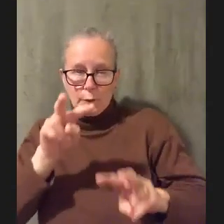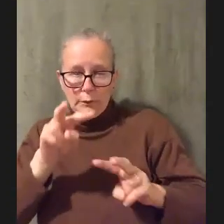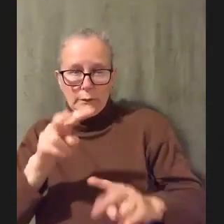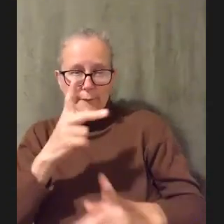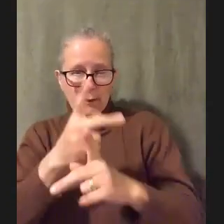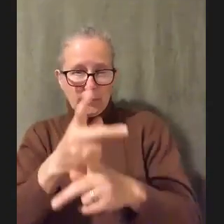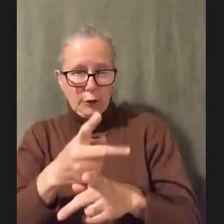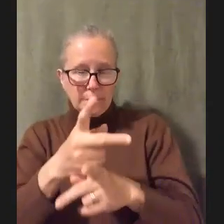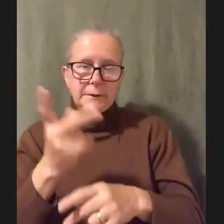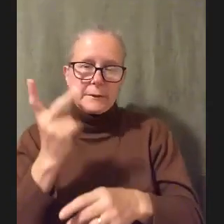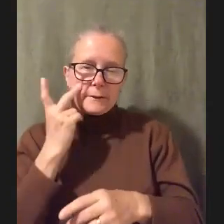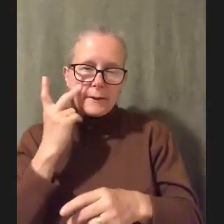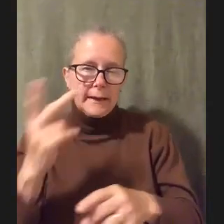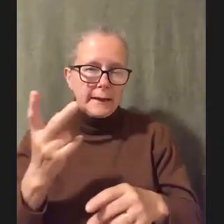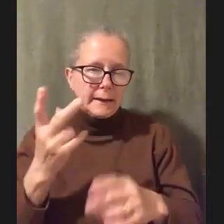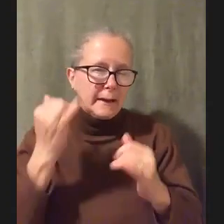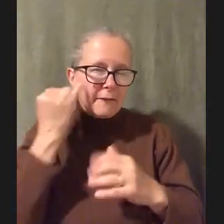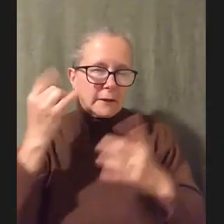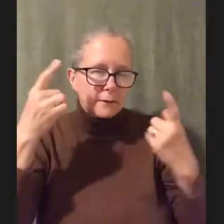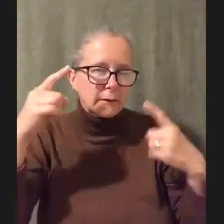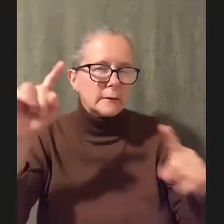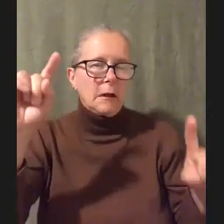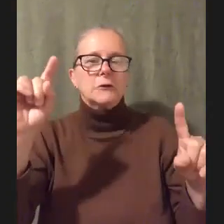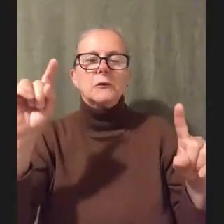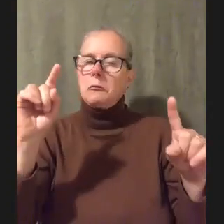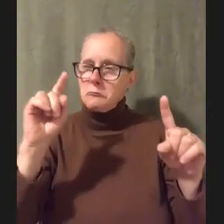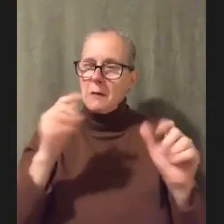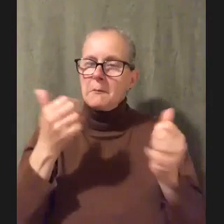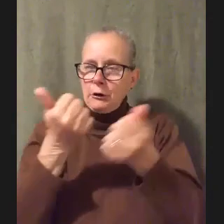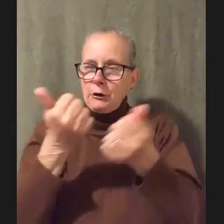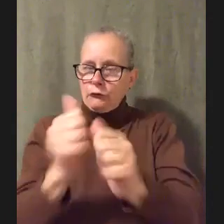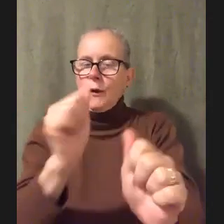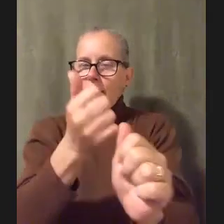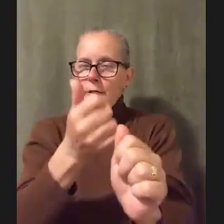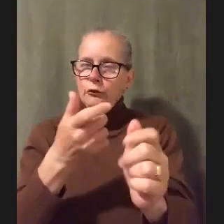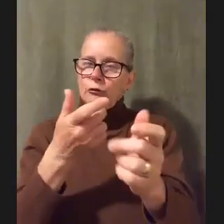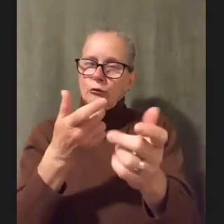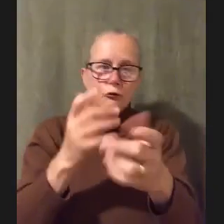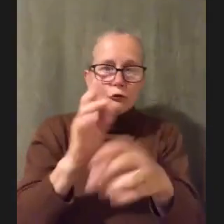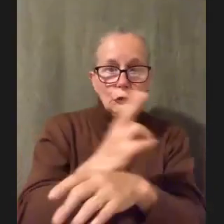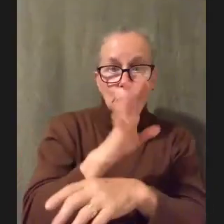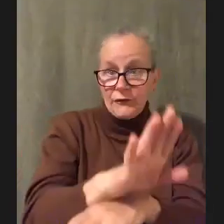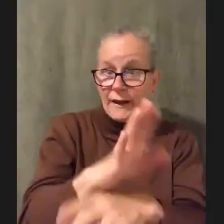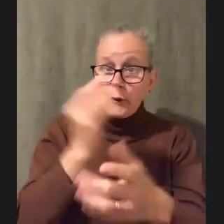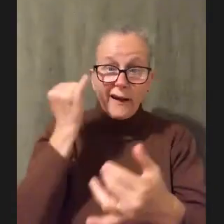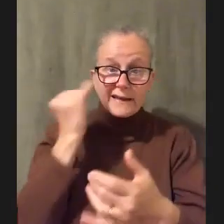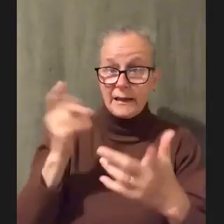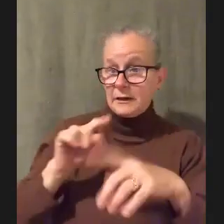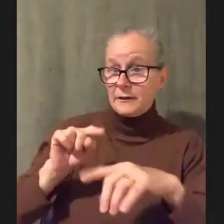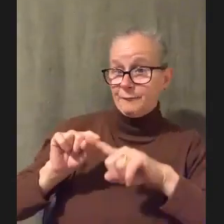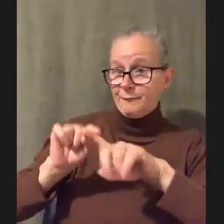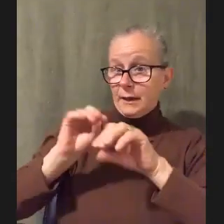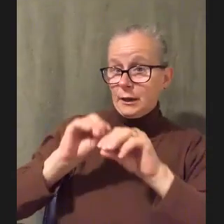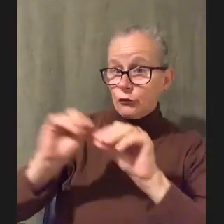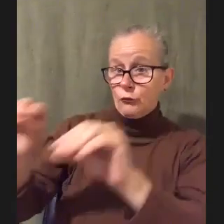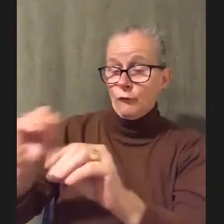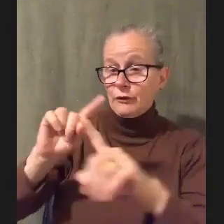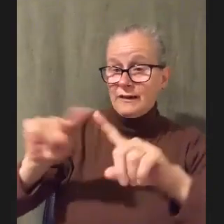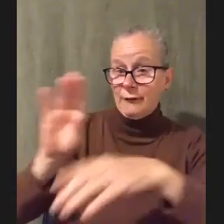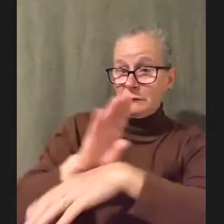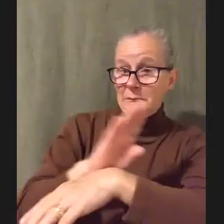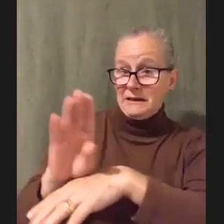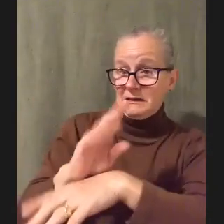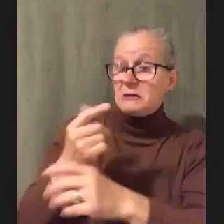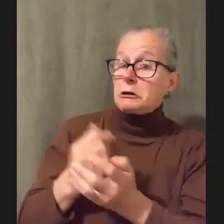to see how successful it is, and maybe be able to employ some of those measures in broader sectors and businesses. So part